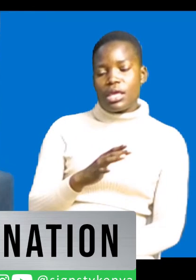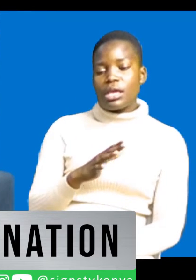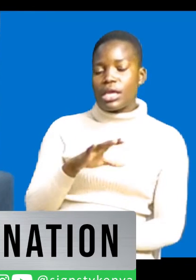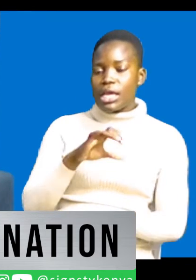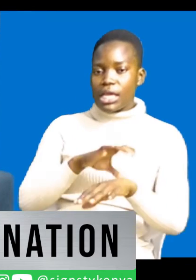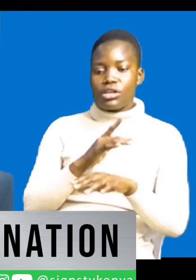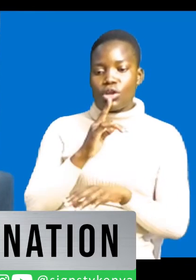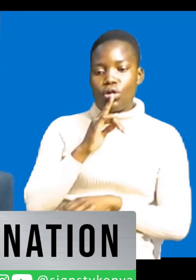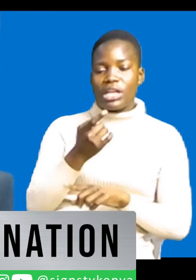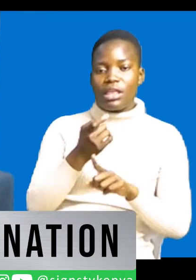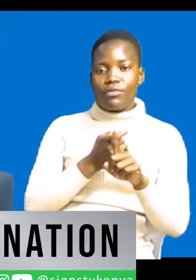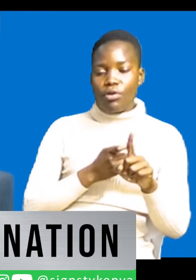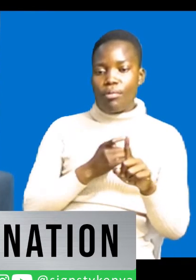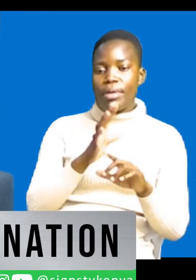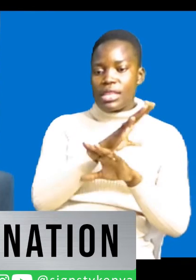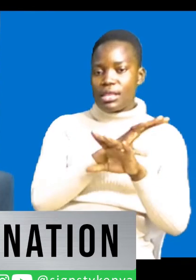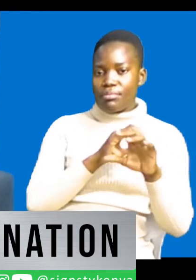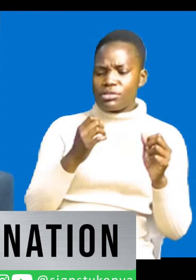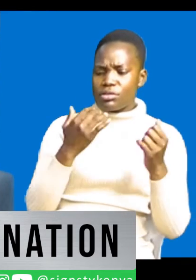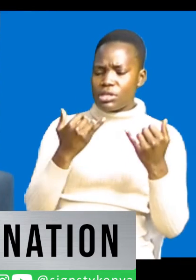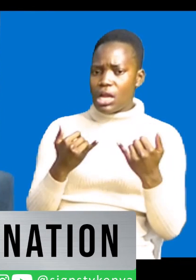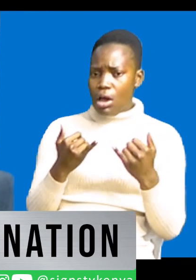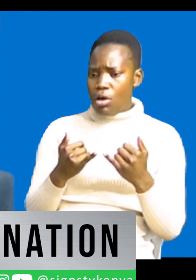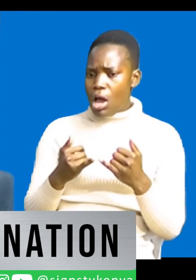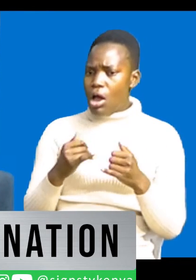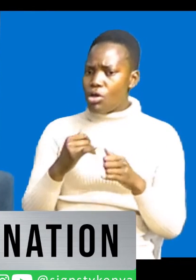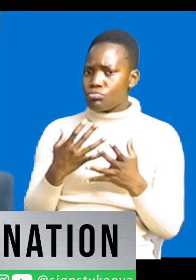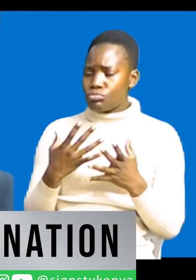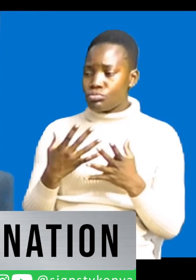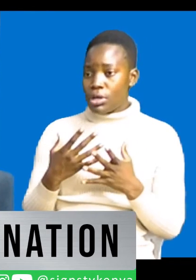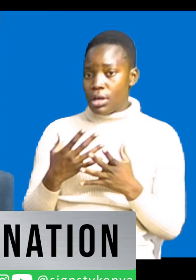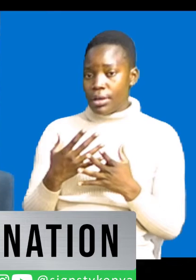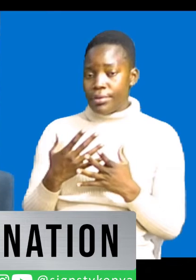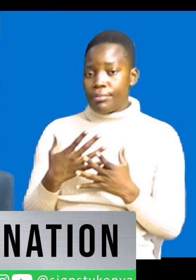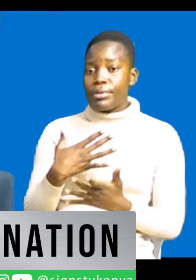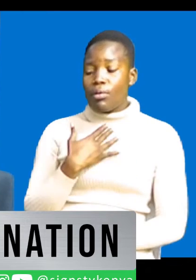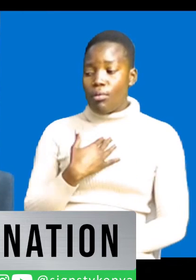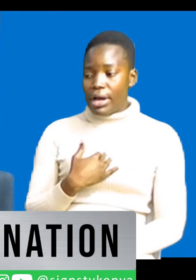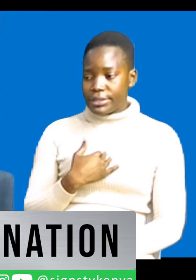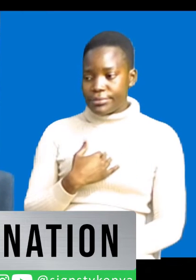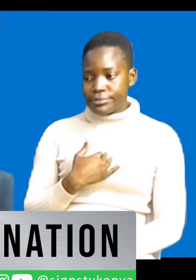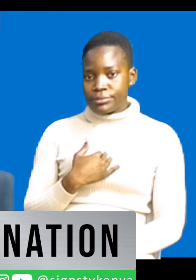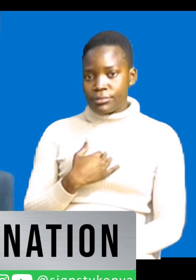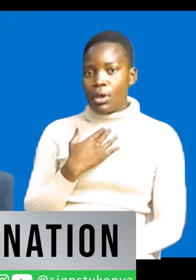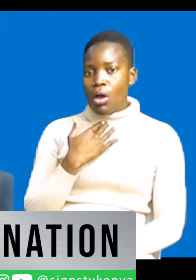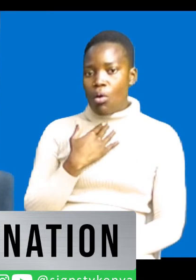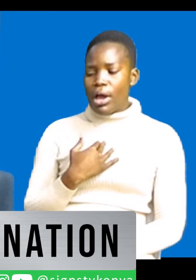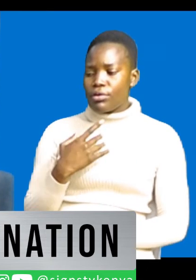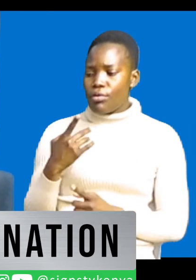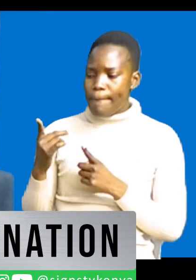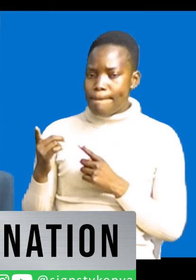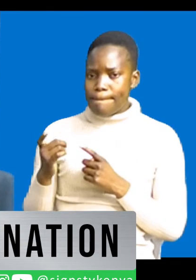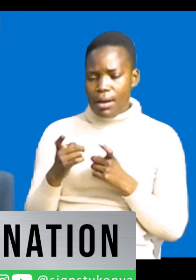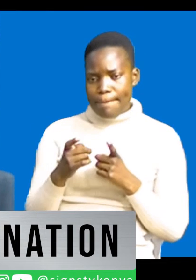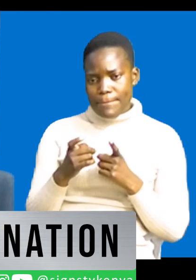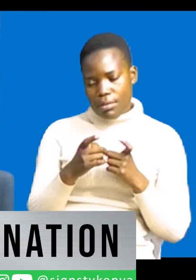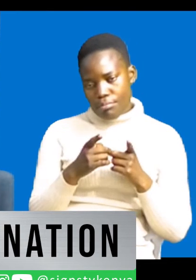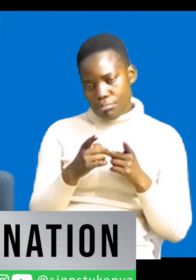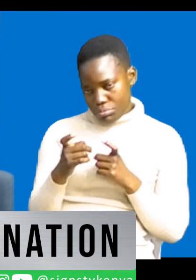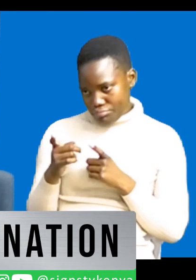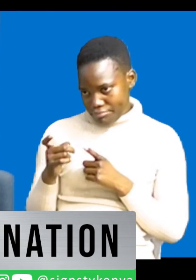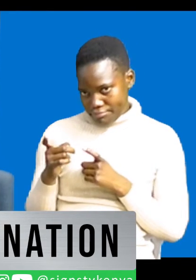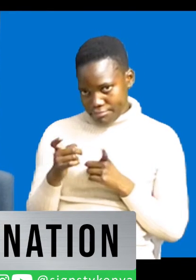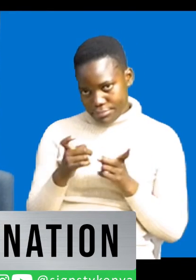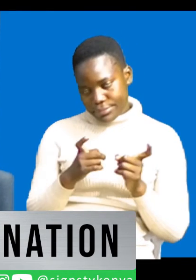above. Yes. So are we going to get the whatever? Okay, I want to I don't want to critique the